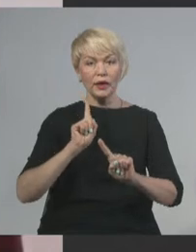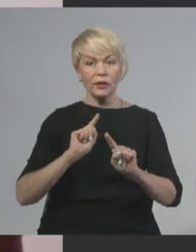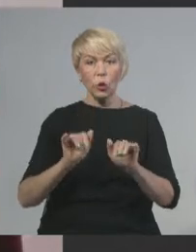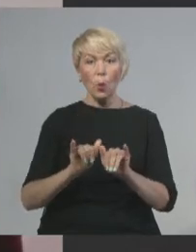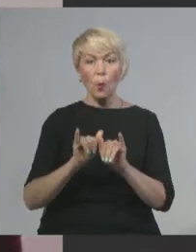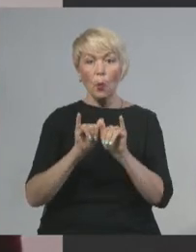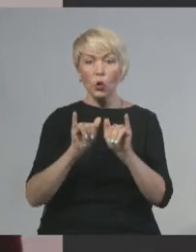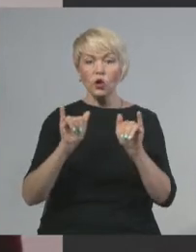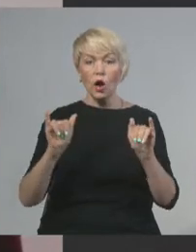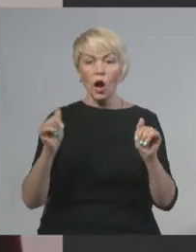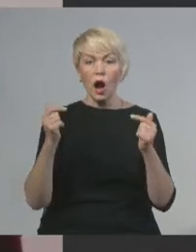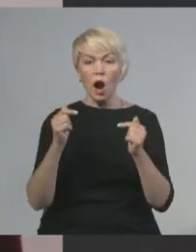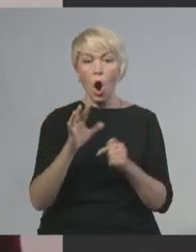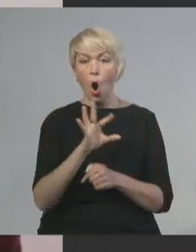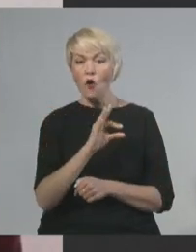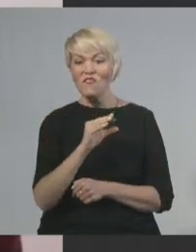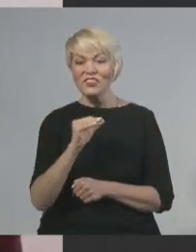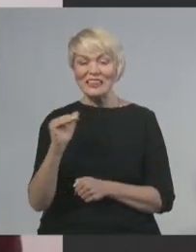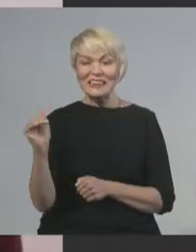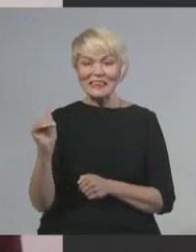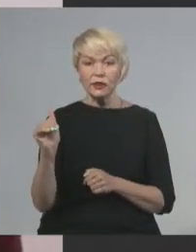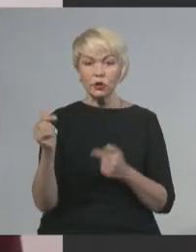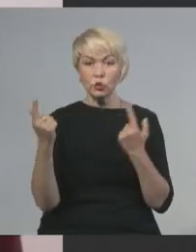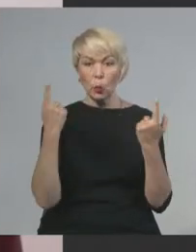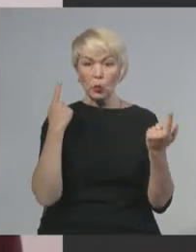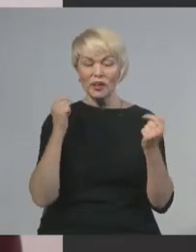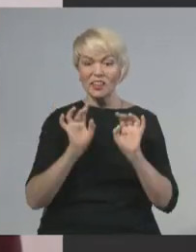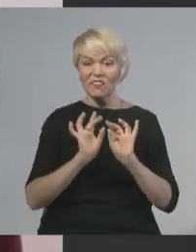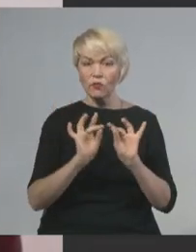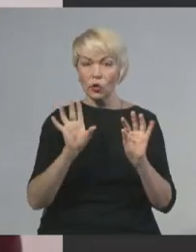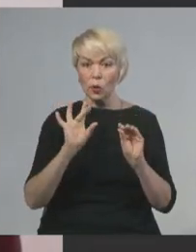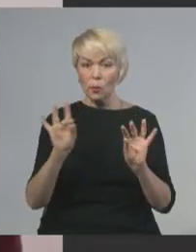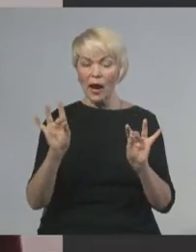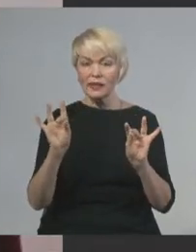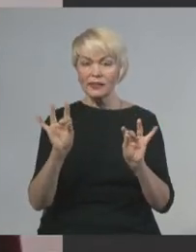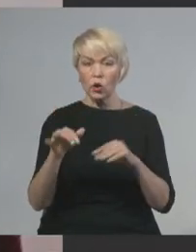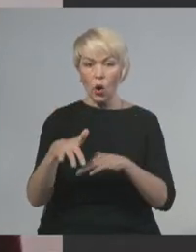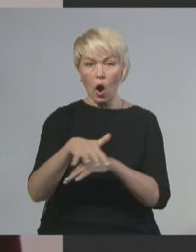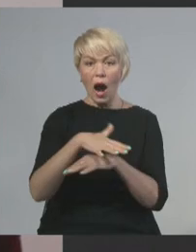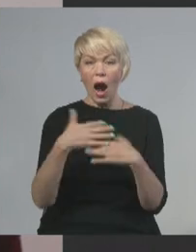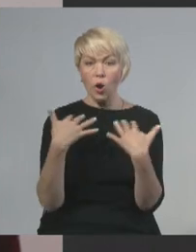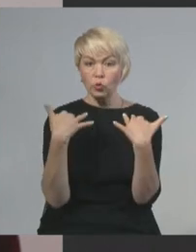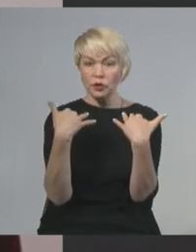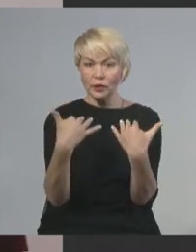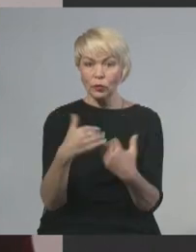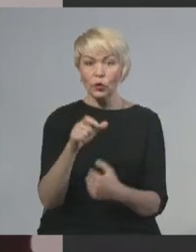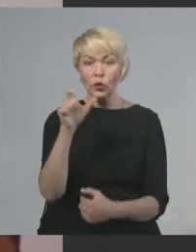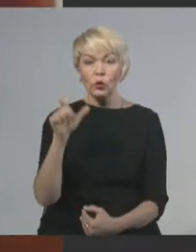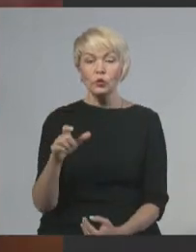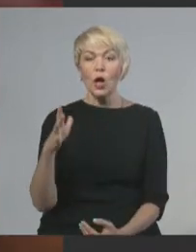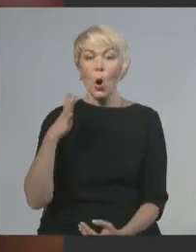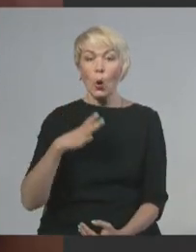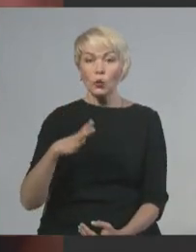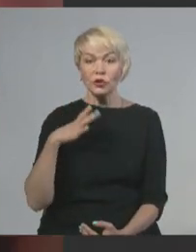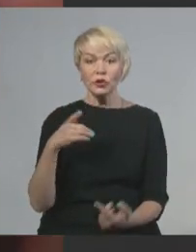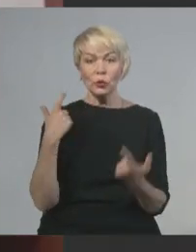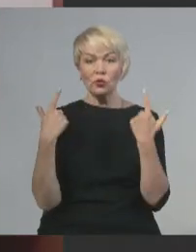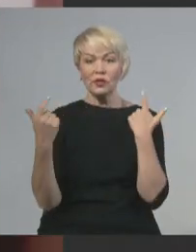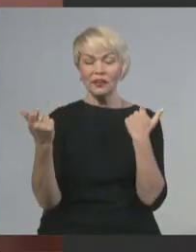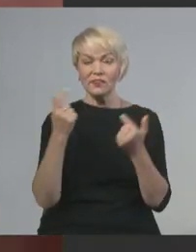share with our audience and people expecting that were willing to hear that but it was it's a very